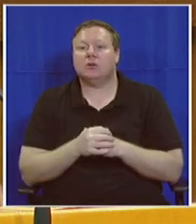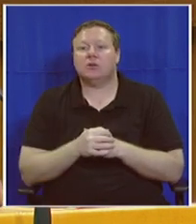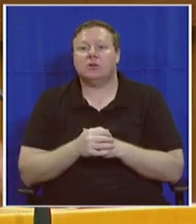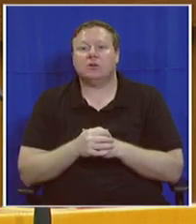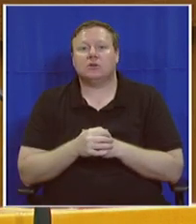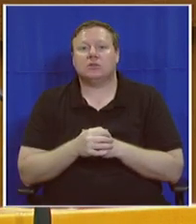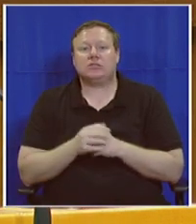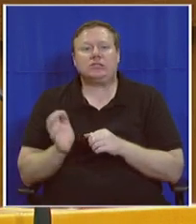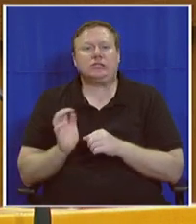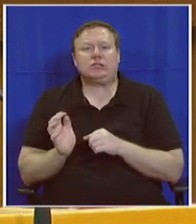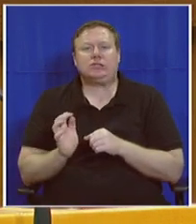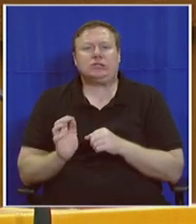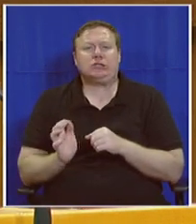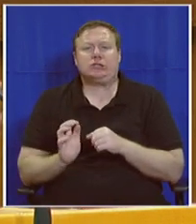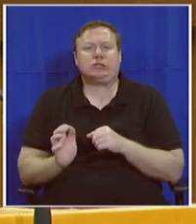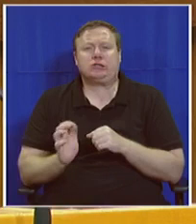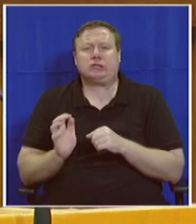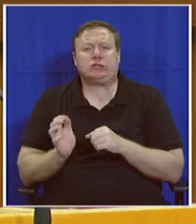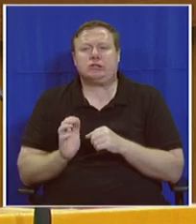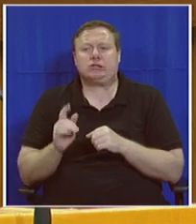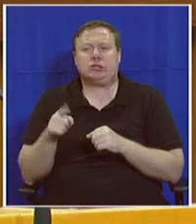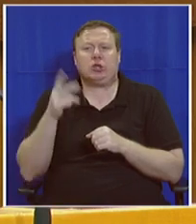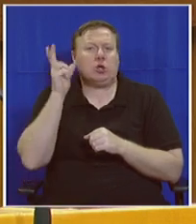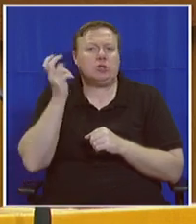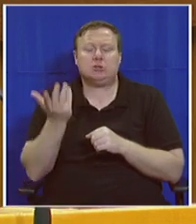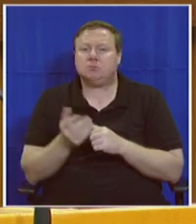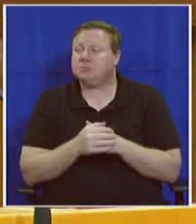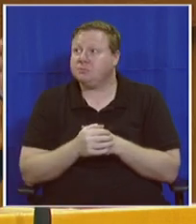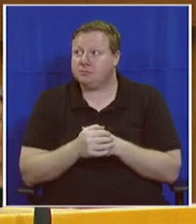mabazincome ngokuba besinikele umntana wabo